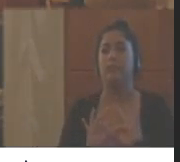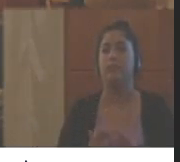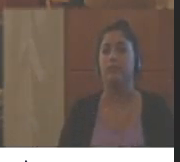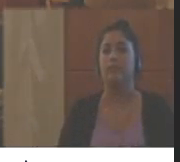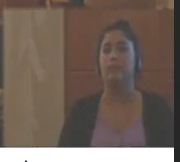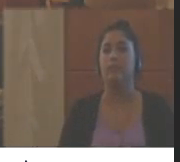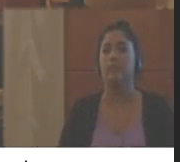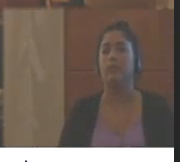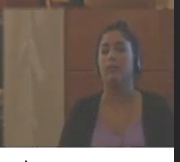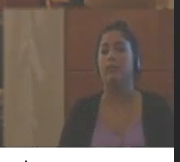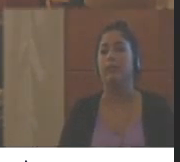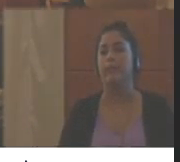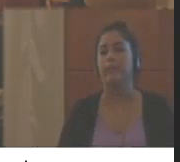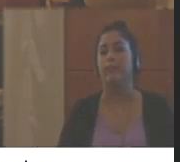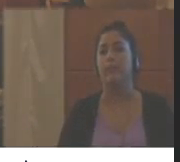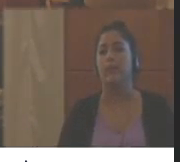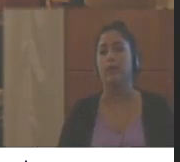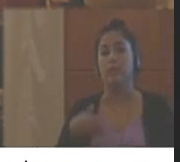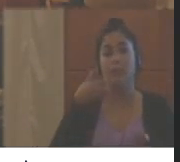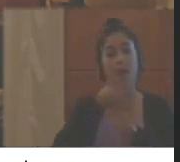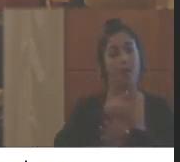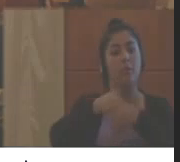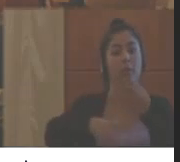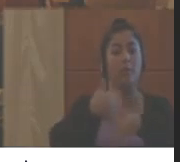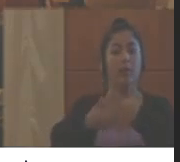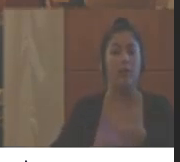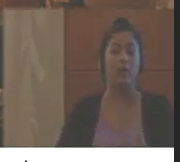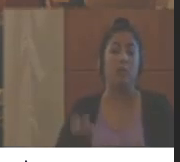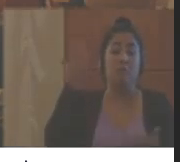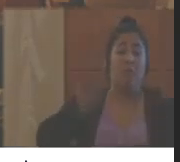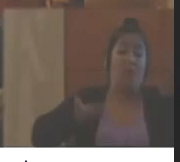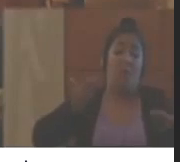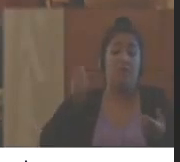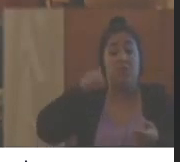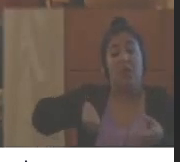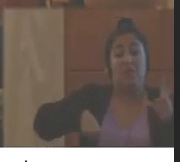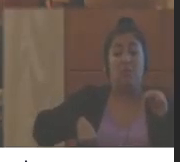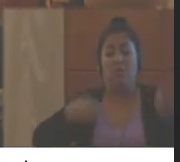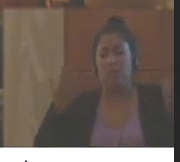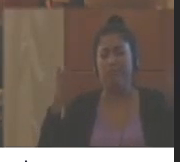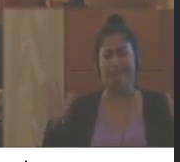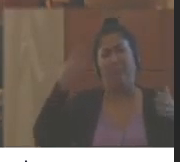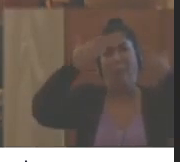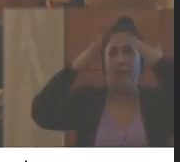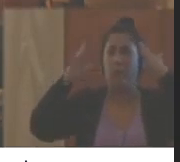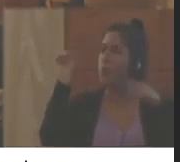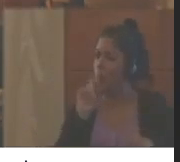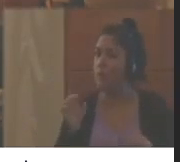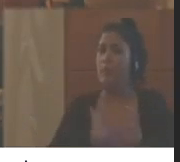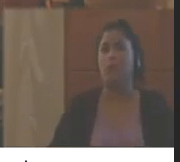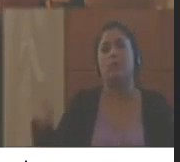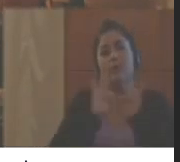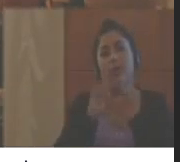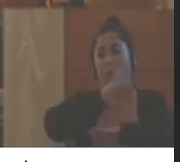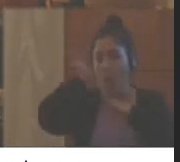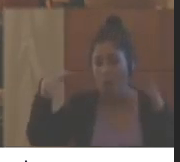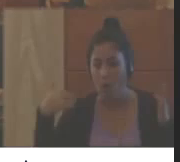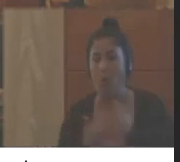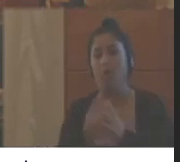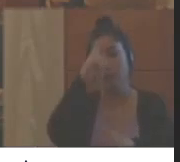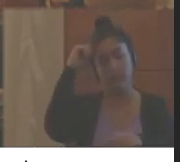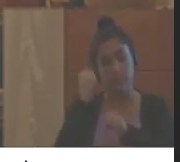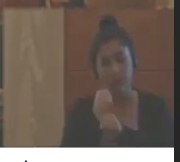policies on public risk reduction. And we need to look at opportunities, and we need to have some determination.